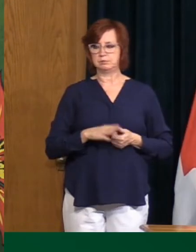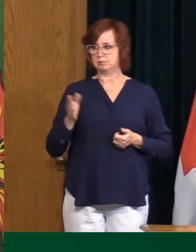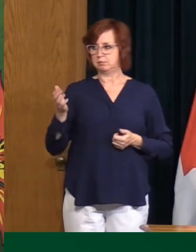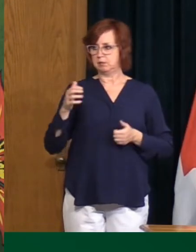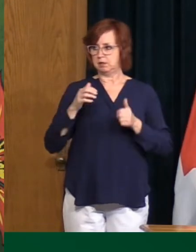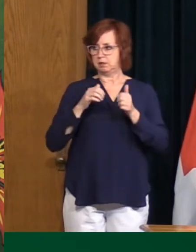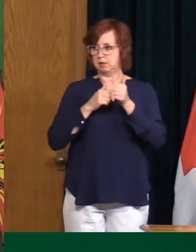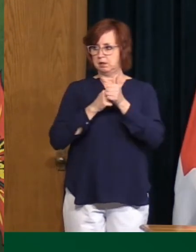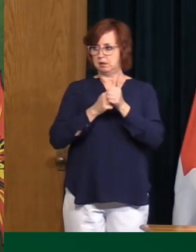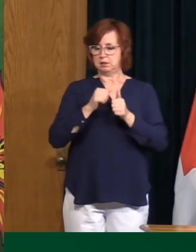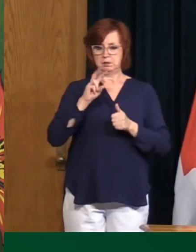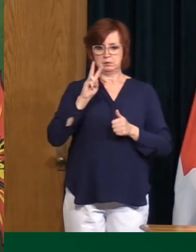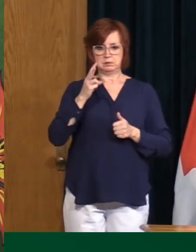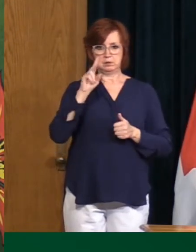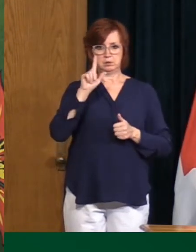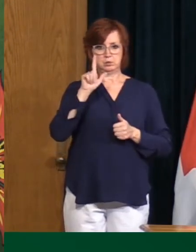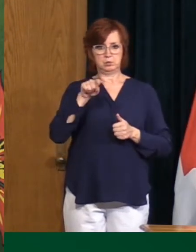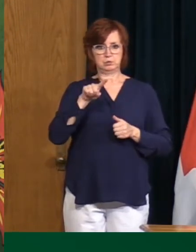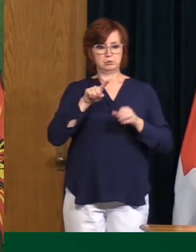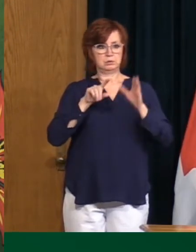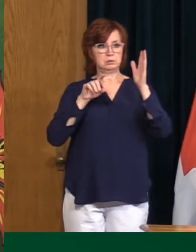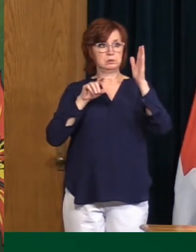Is there a follow-up, Zach?